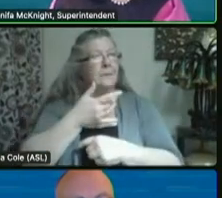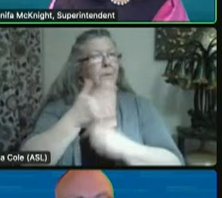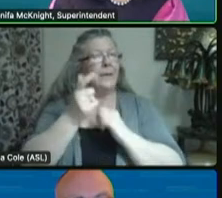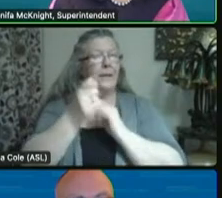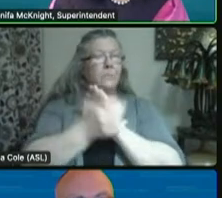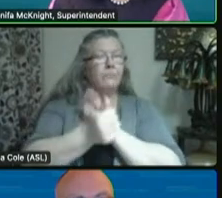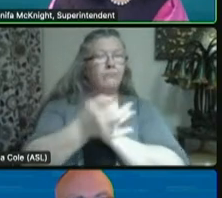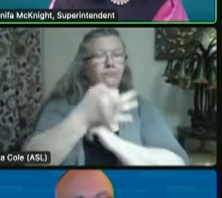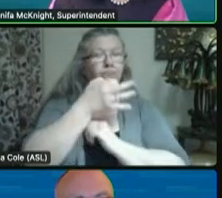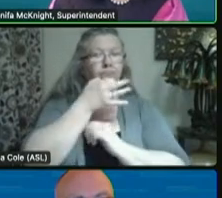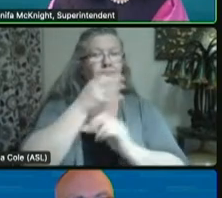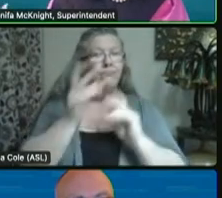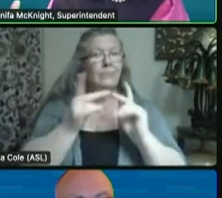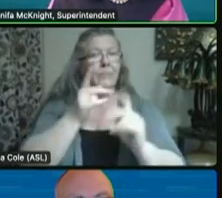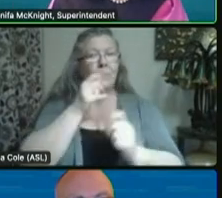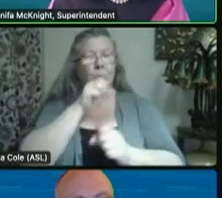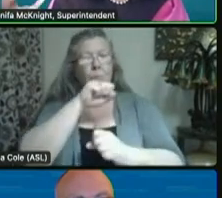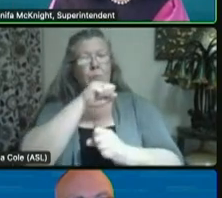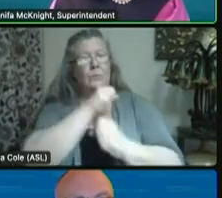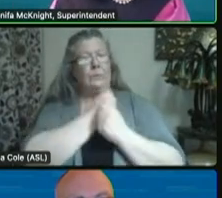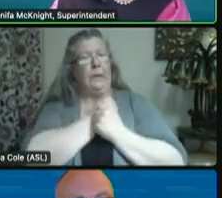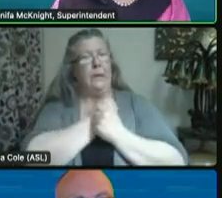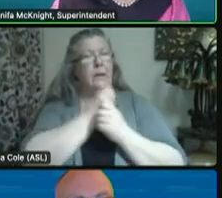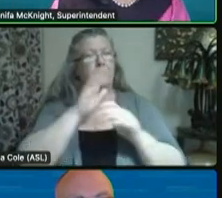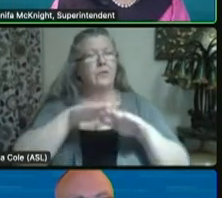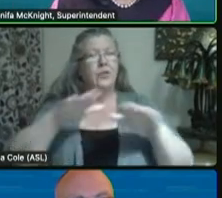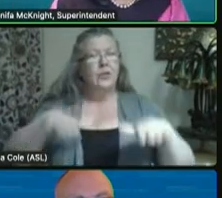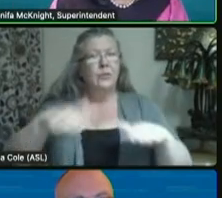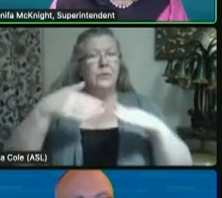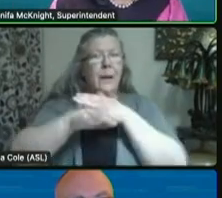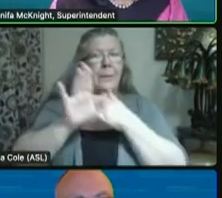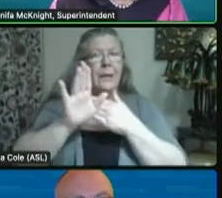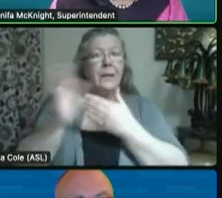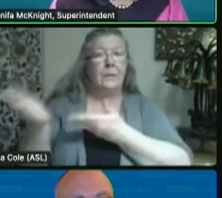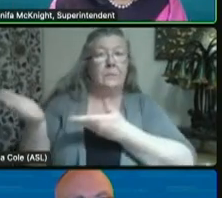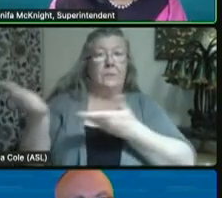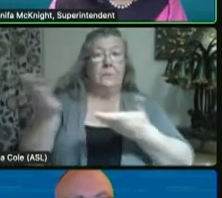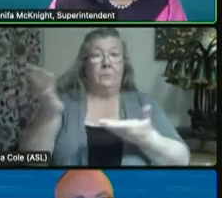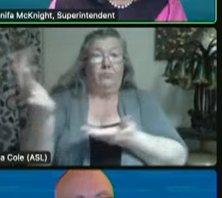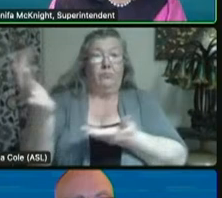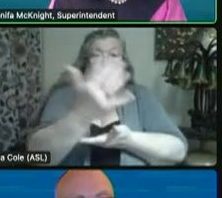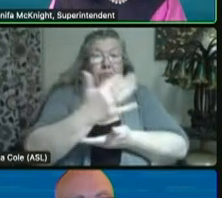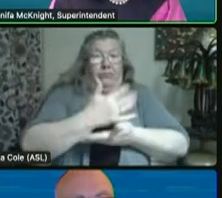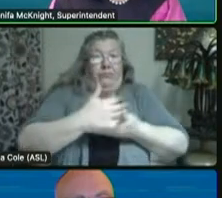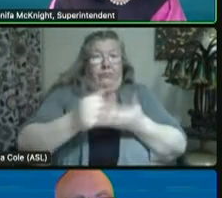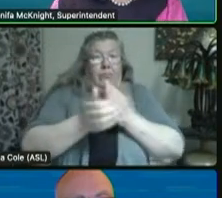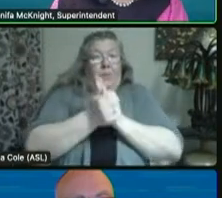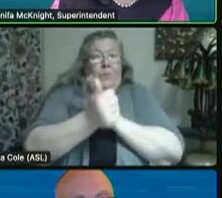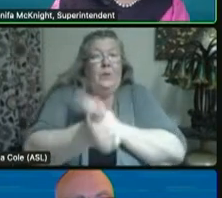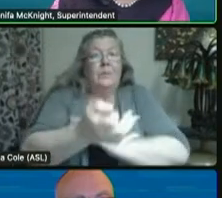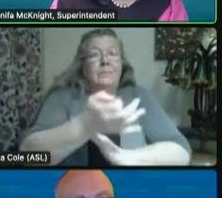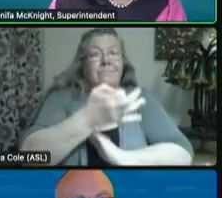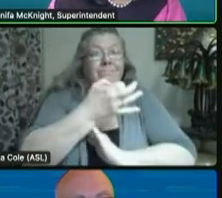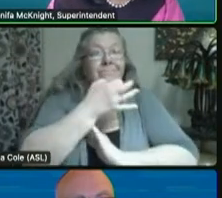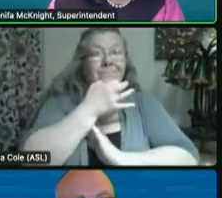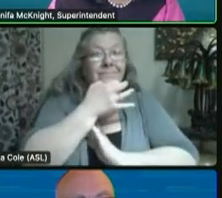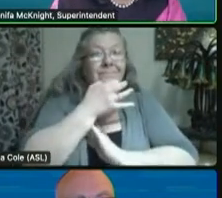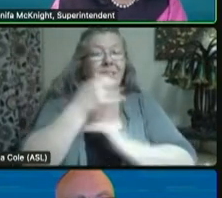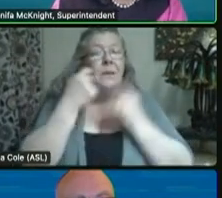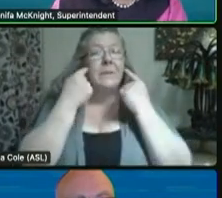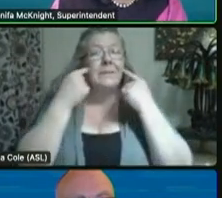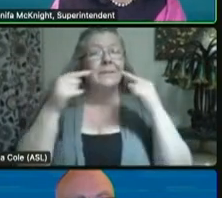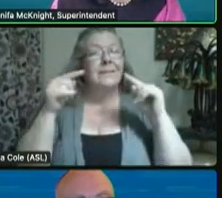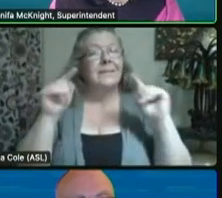people who love children to come in and bring all of their expertise into the classroom so that they can be successful or serve them in all the other ways that we know our